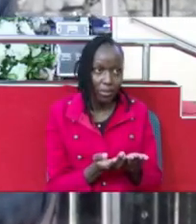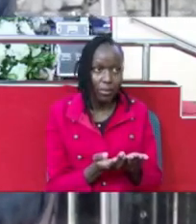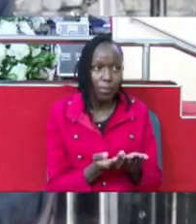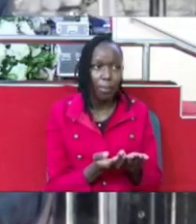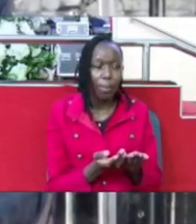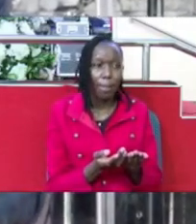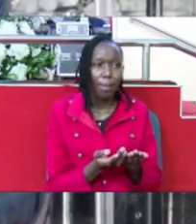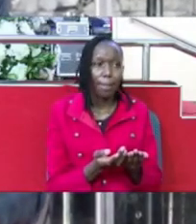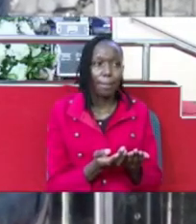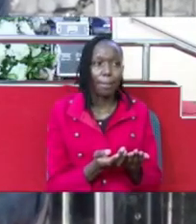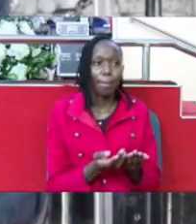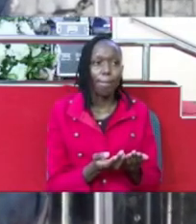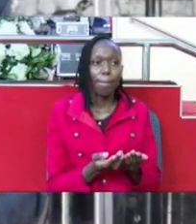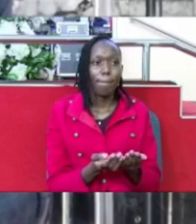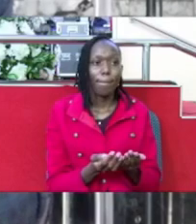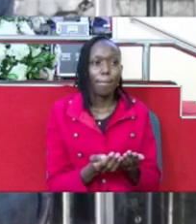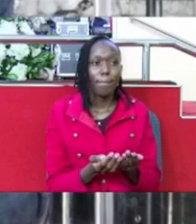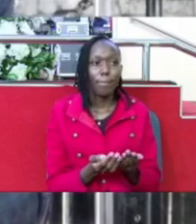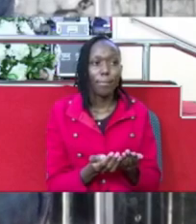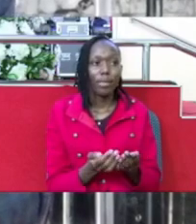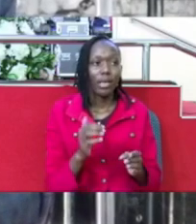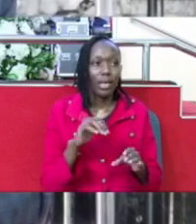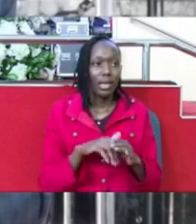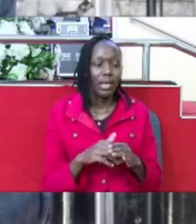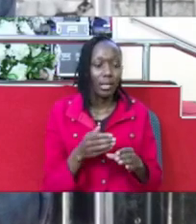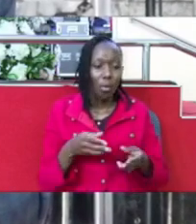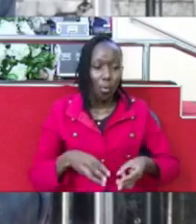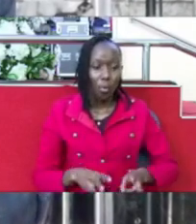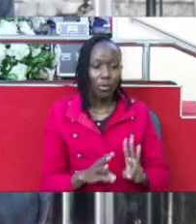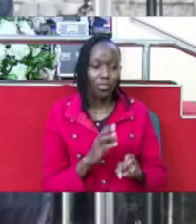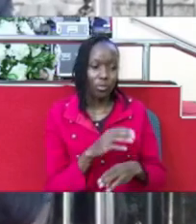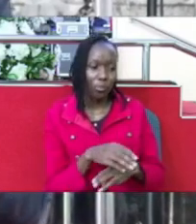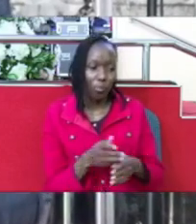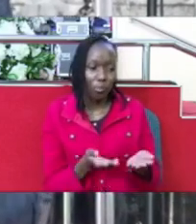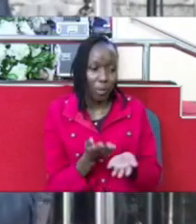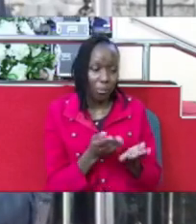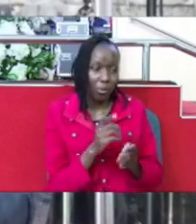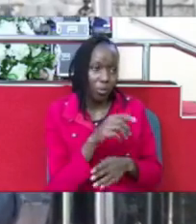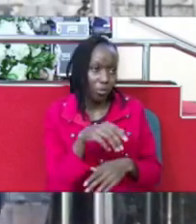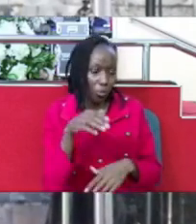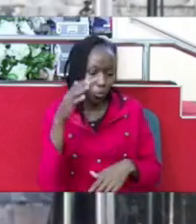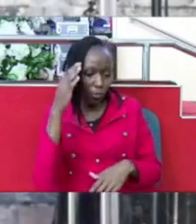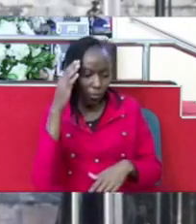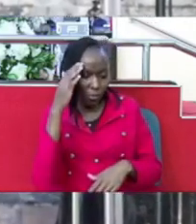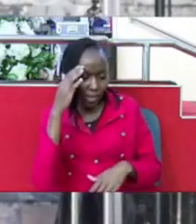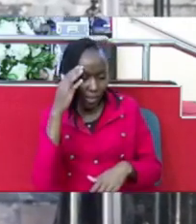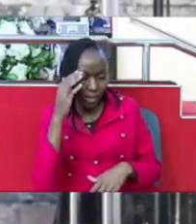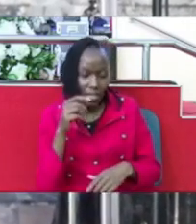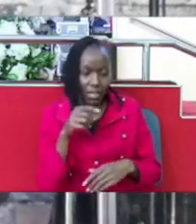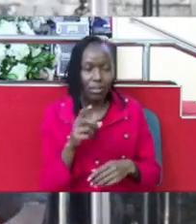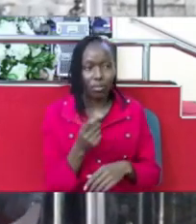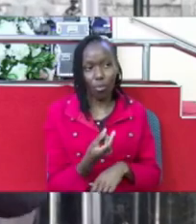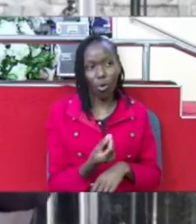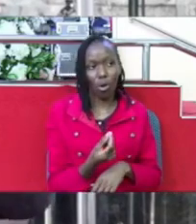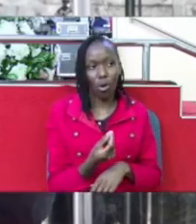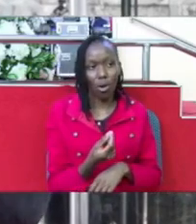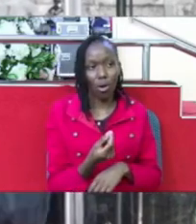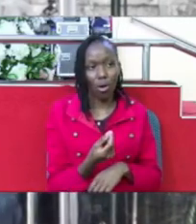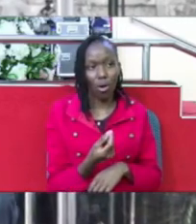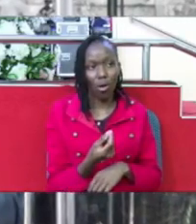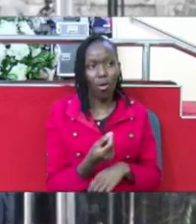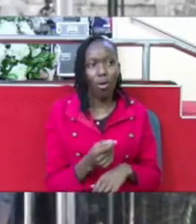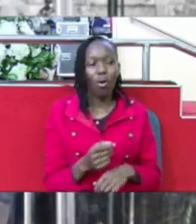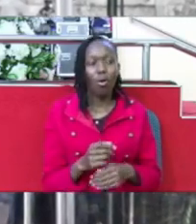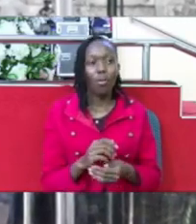Lakini hata kutumika katika njia ambayo unaona ni kidogo sana. And someone said, if small stuff is beneath